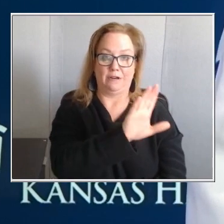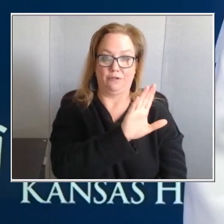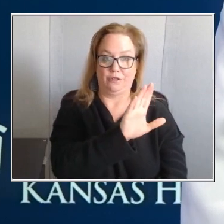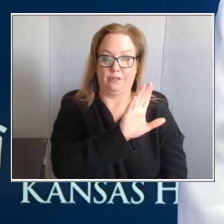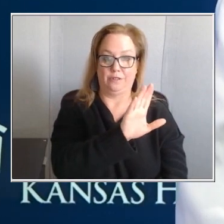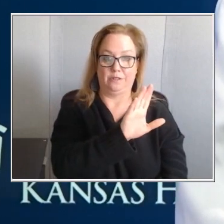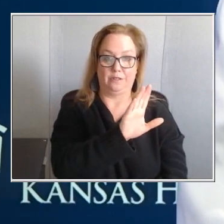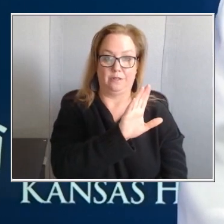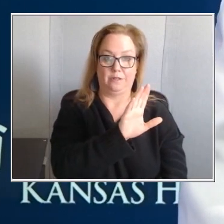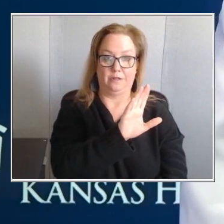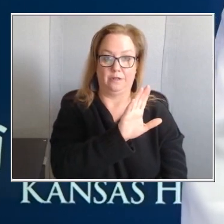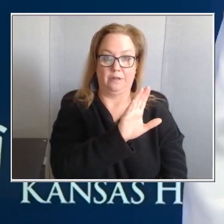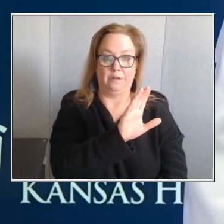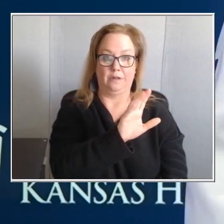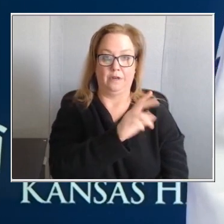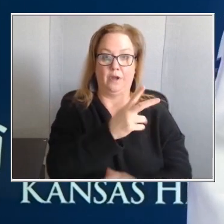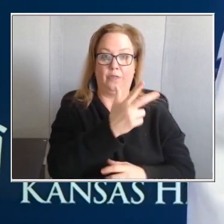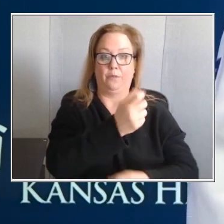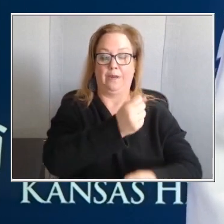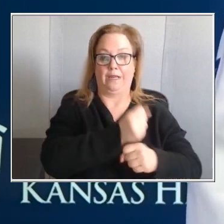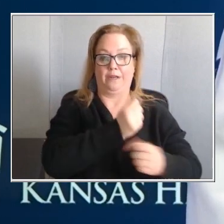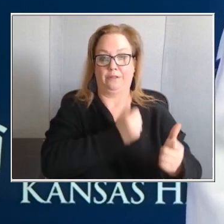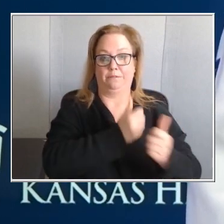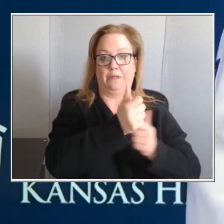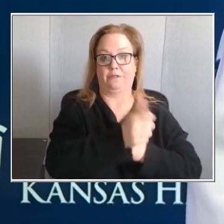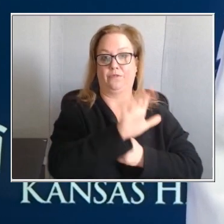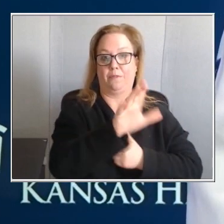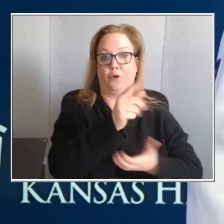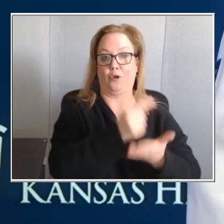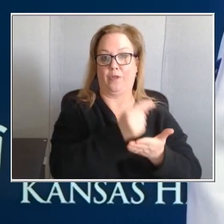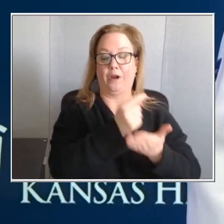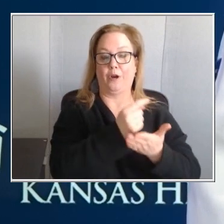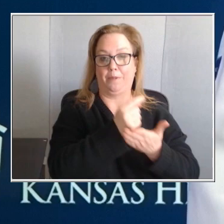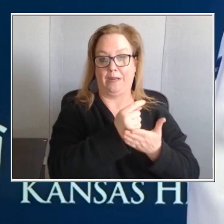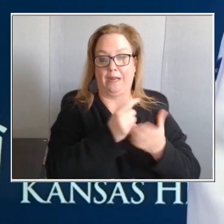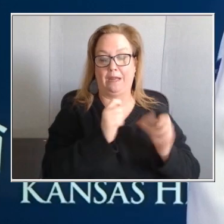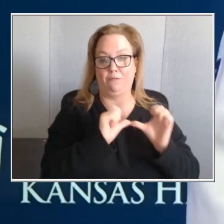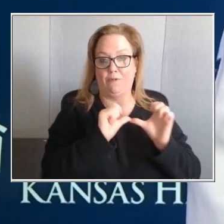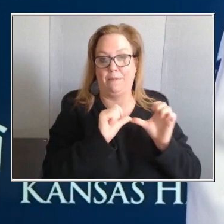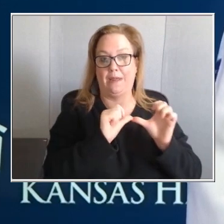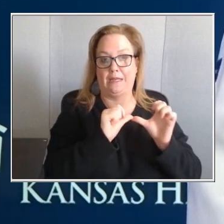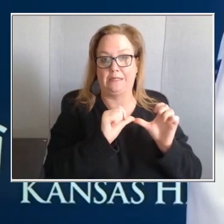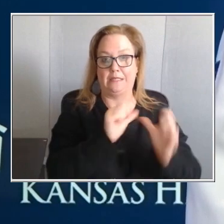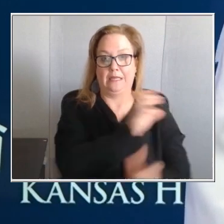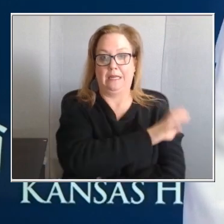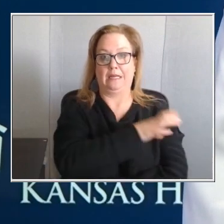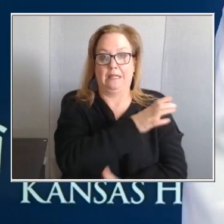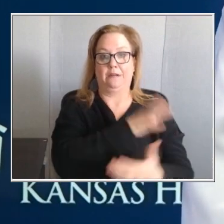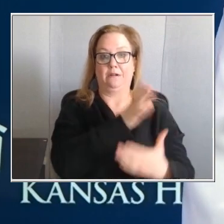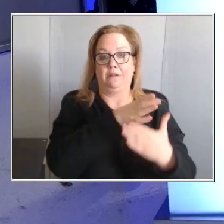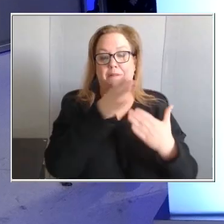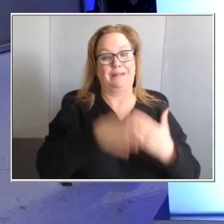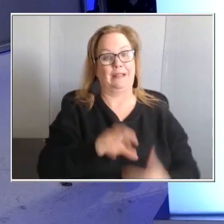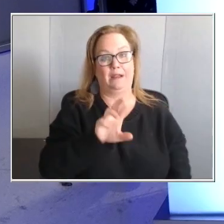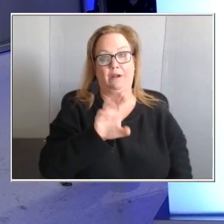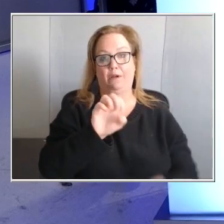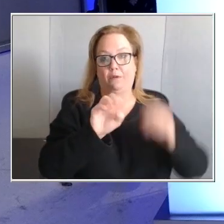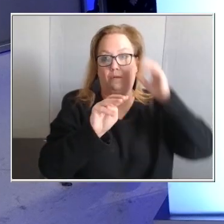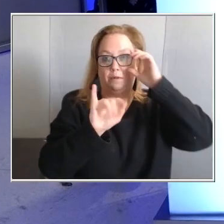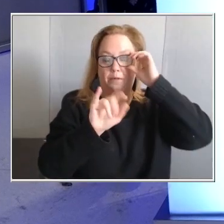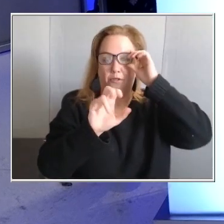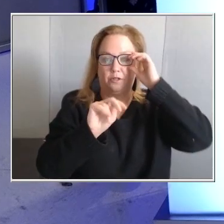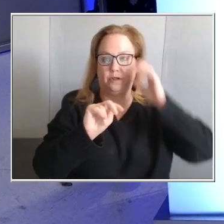approaching 3 years out from her therapy and remains in clinical complete remission. And this is called the